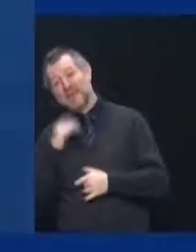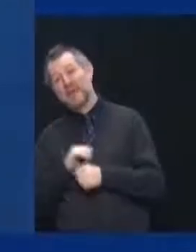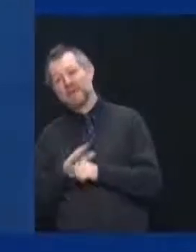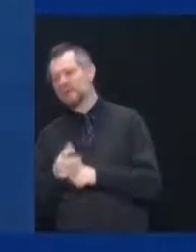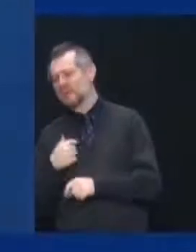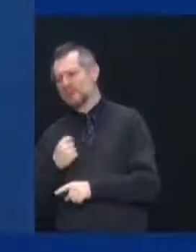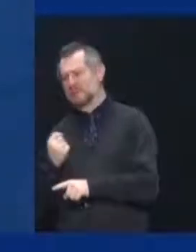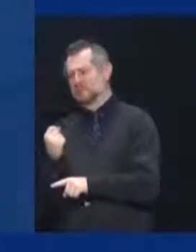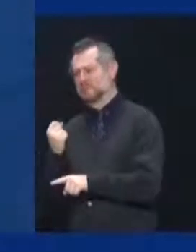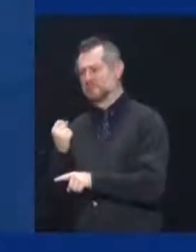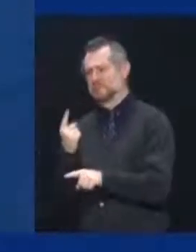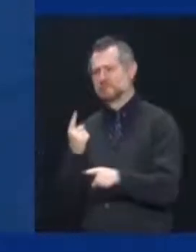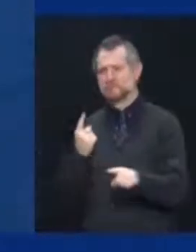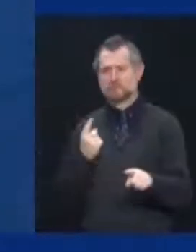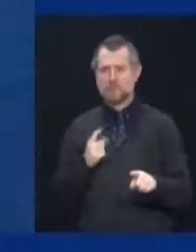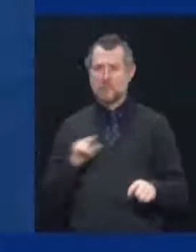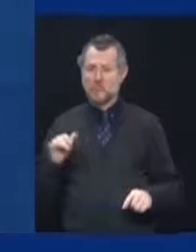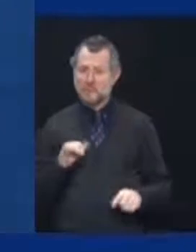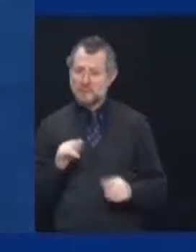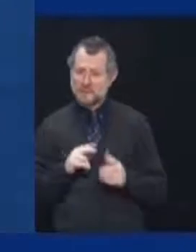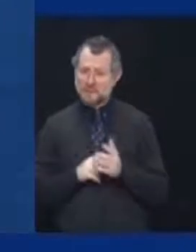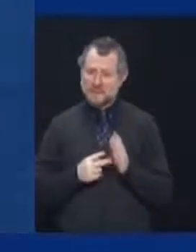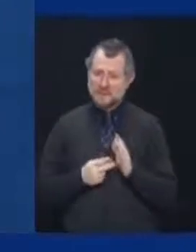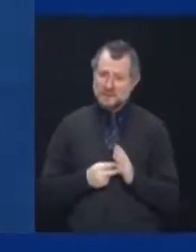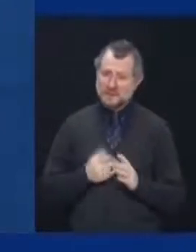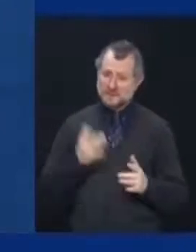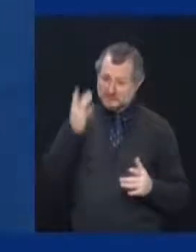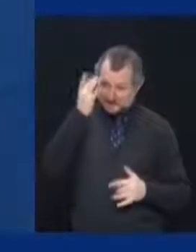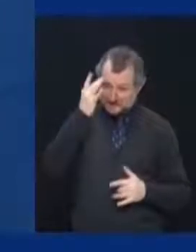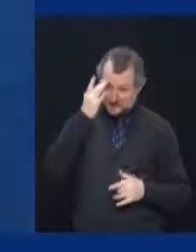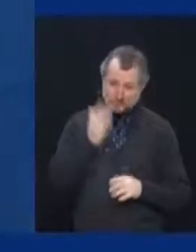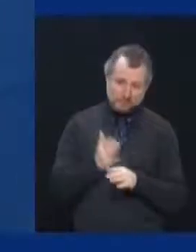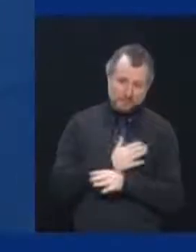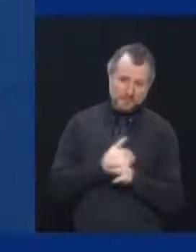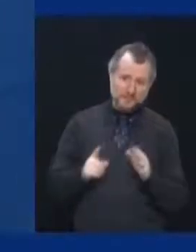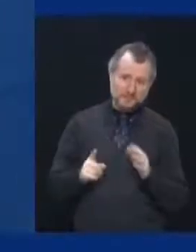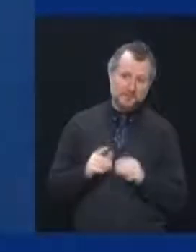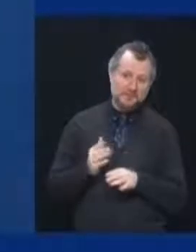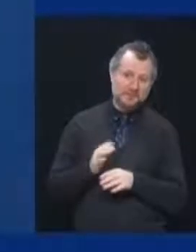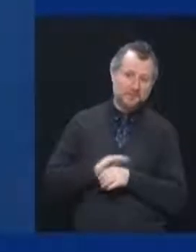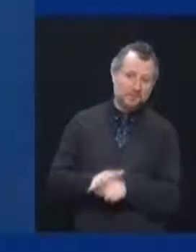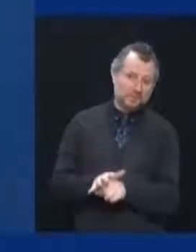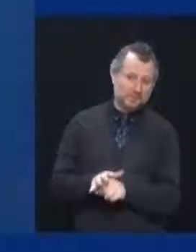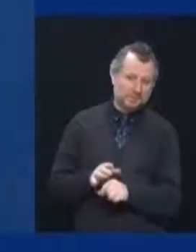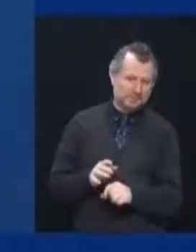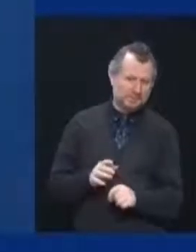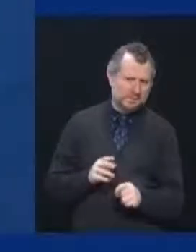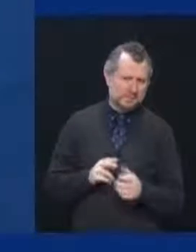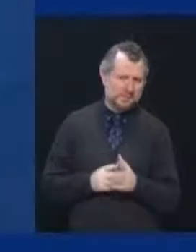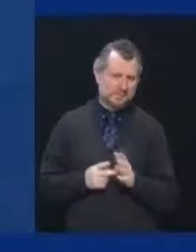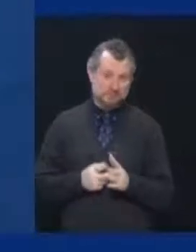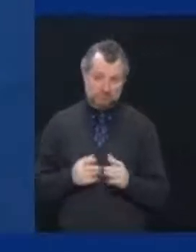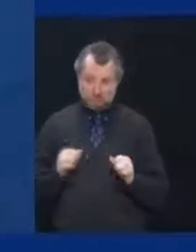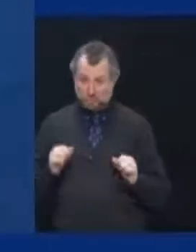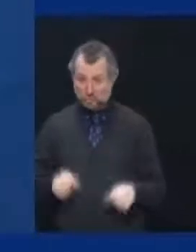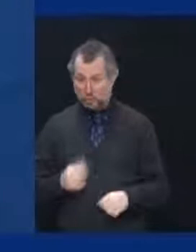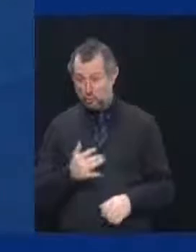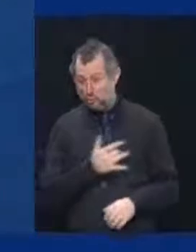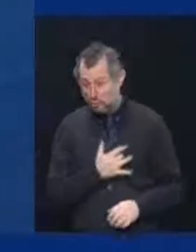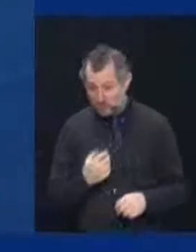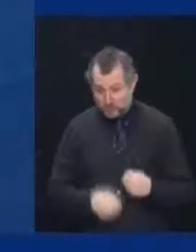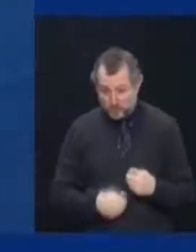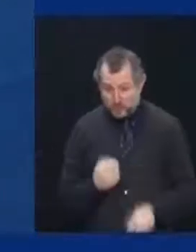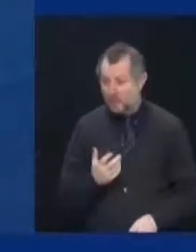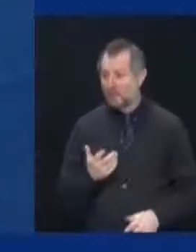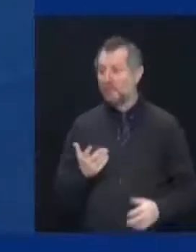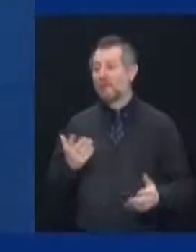you define pre-existing conditions. Pre-existing conditions can go from heart disease